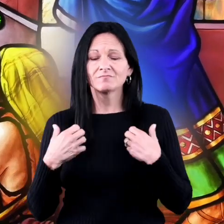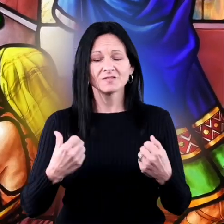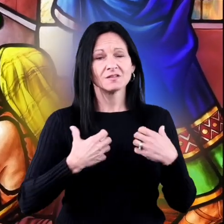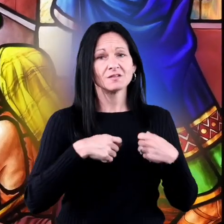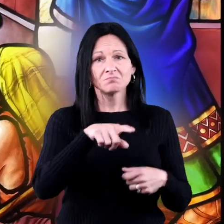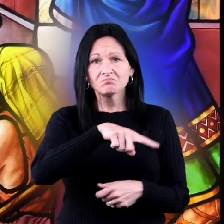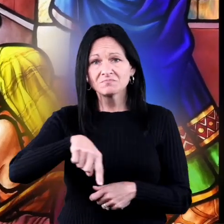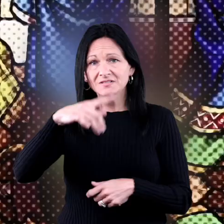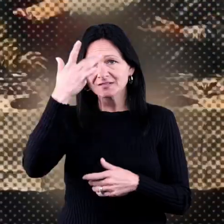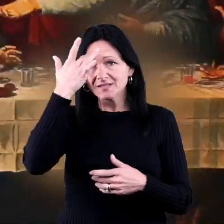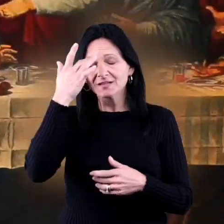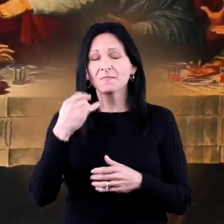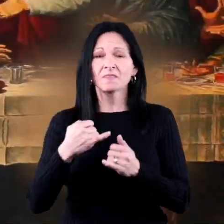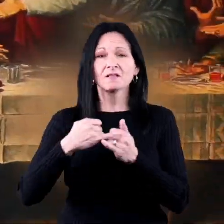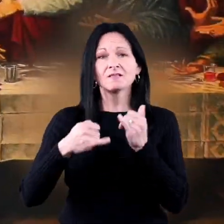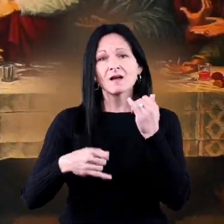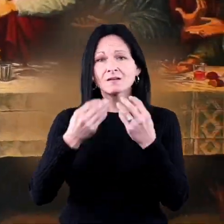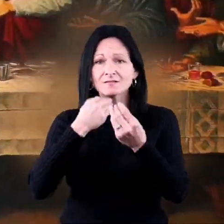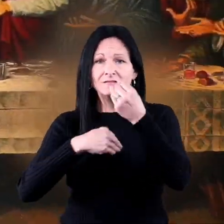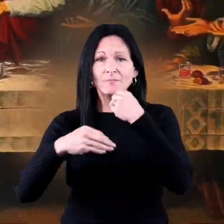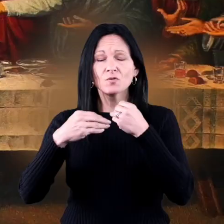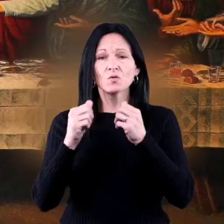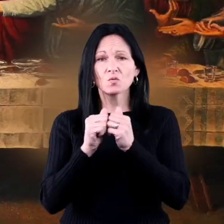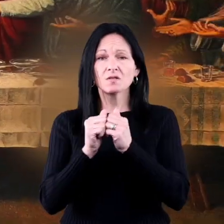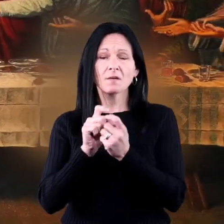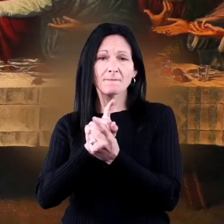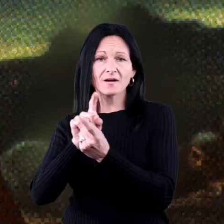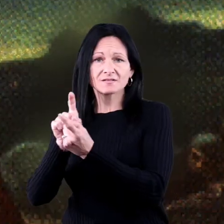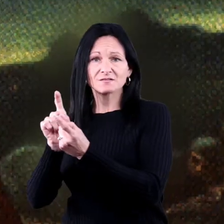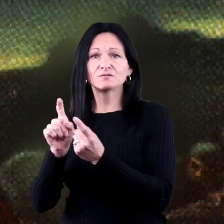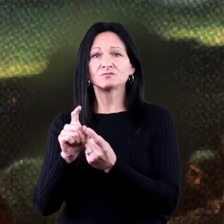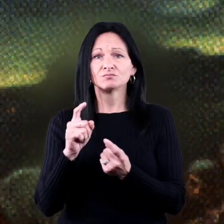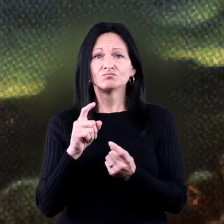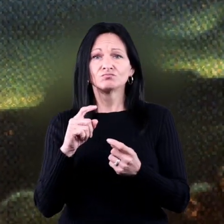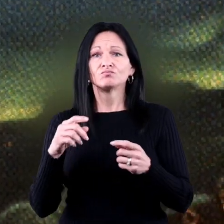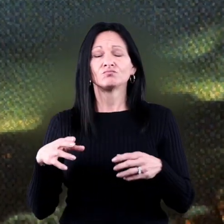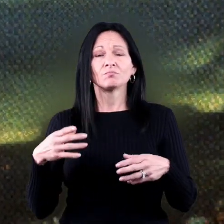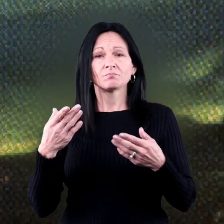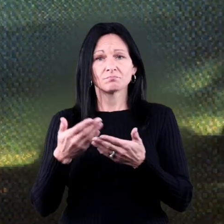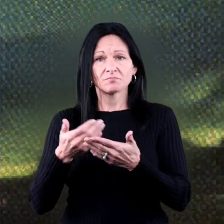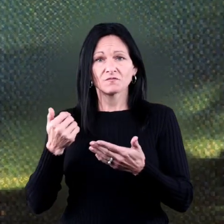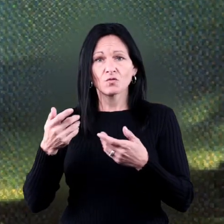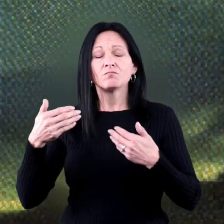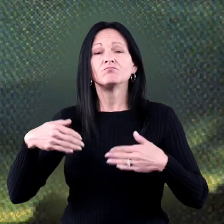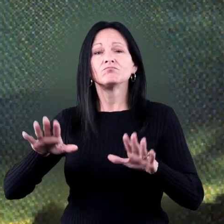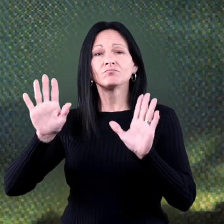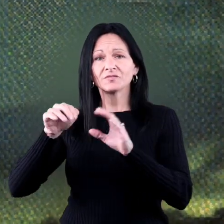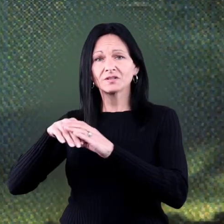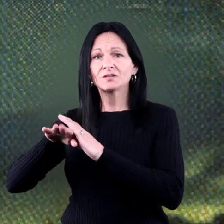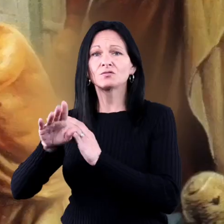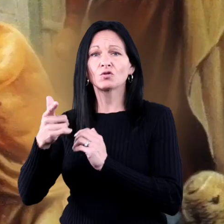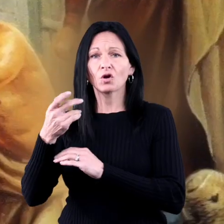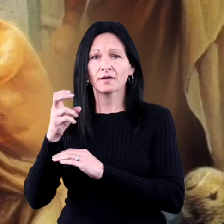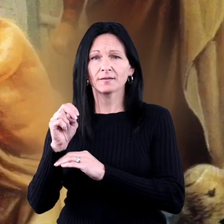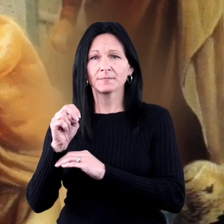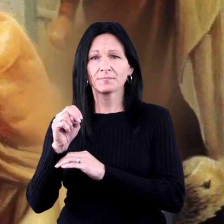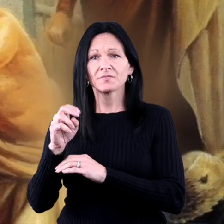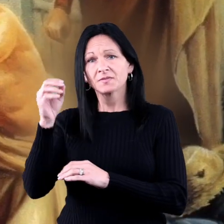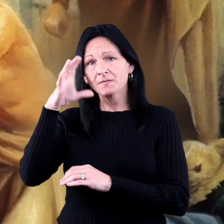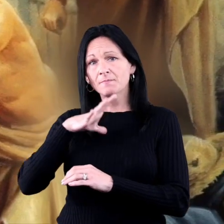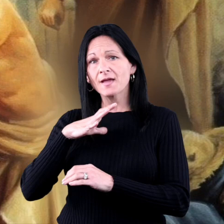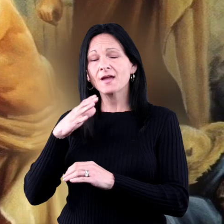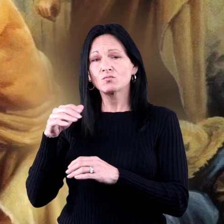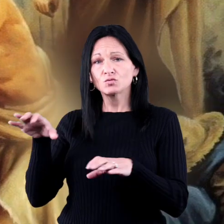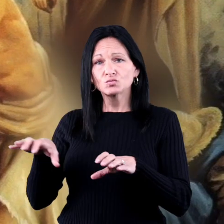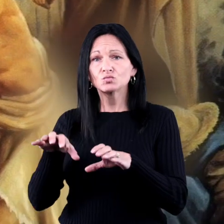and heal the sick. After having a Last Supper with his apostles and retiring to the Garden of Gethsemane to pray, Jesus,